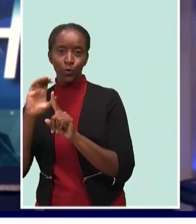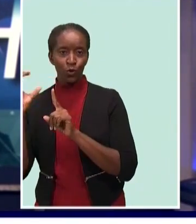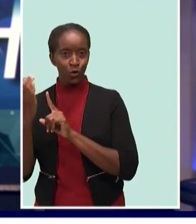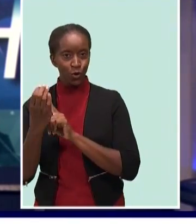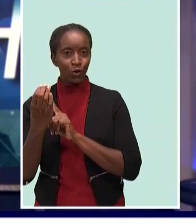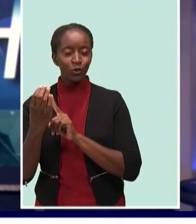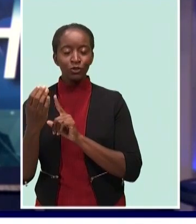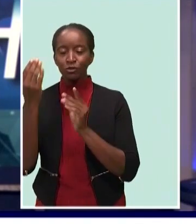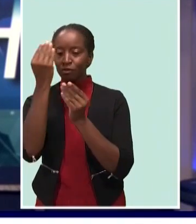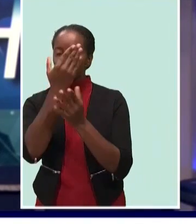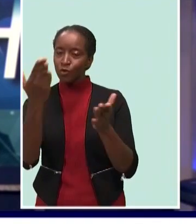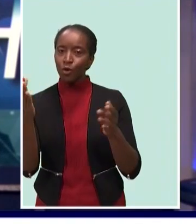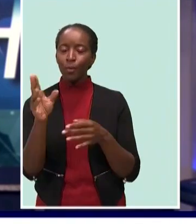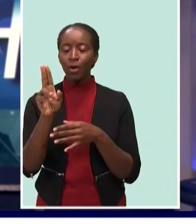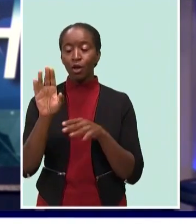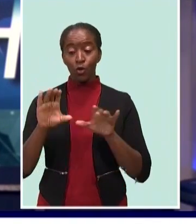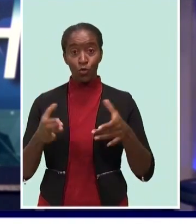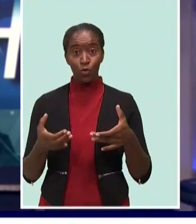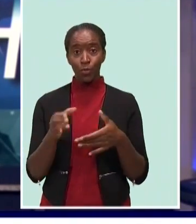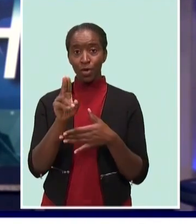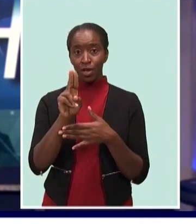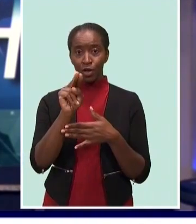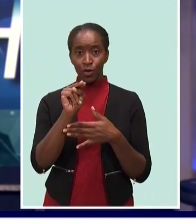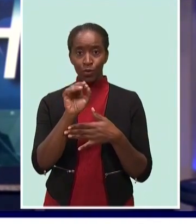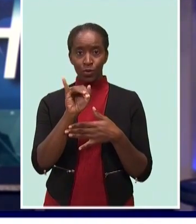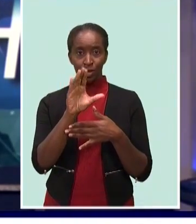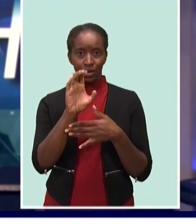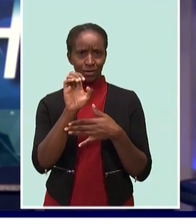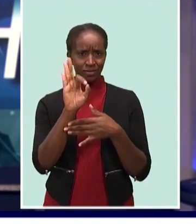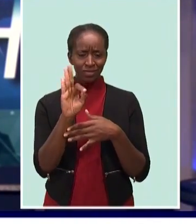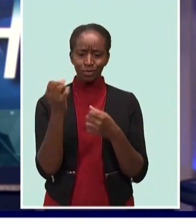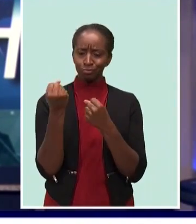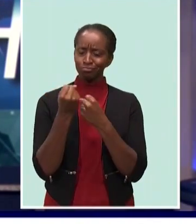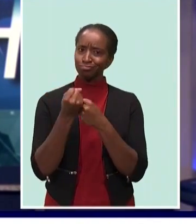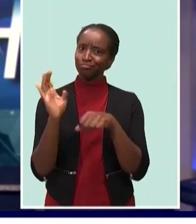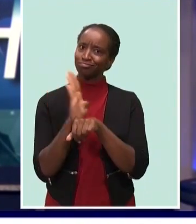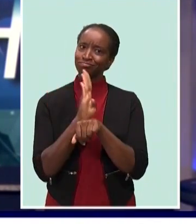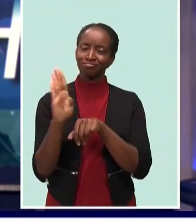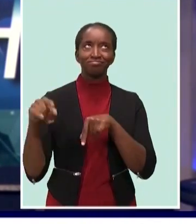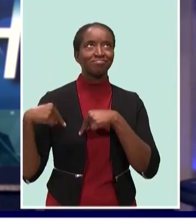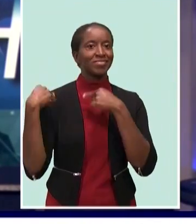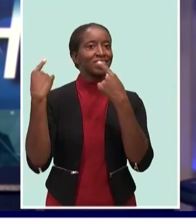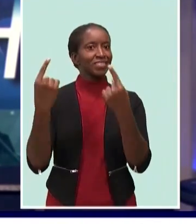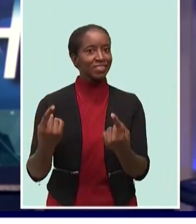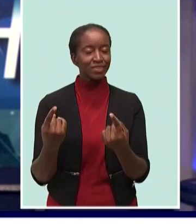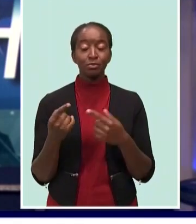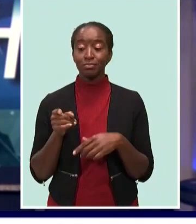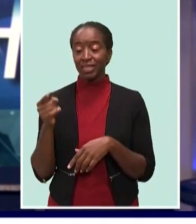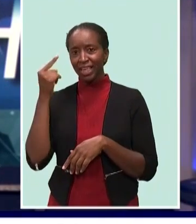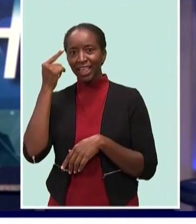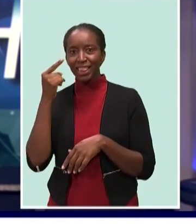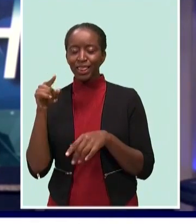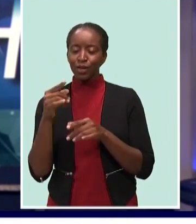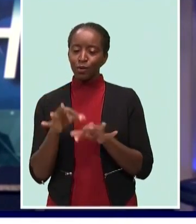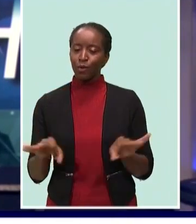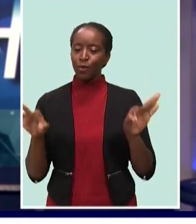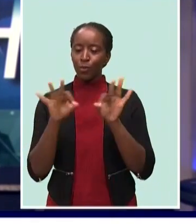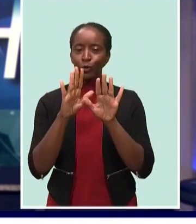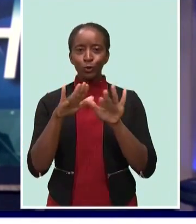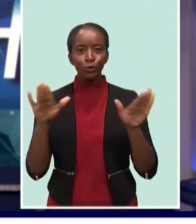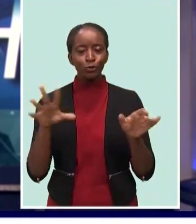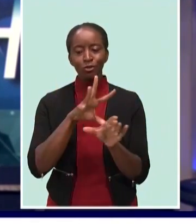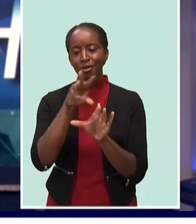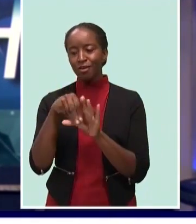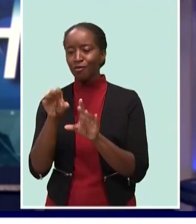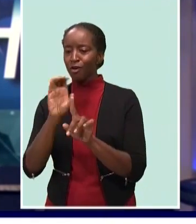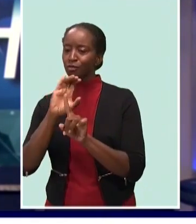an invaluable partner to Barbados over the years. He says all children need to be involved in some form of cultural activity from an early age, and Mr. King believes